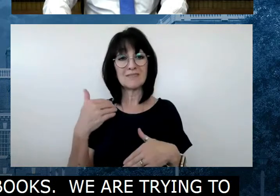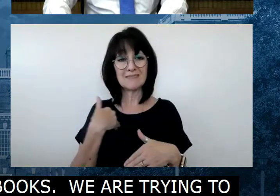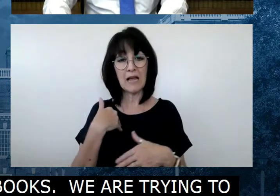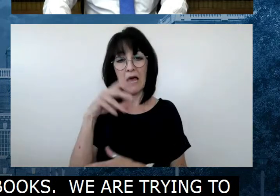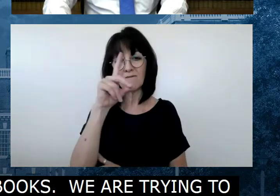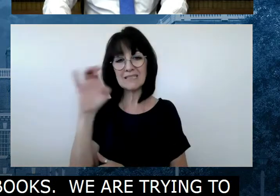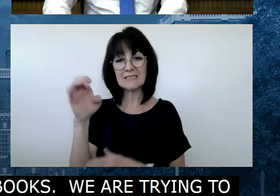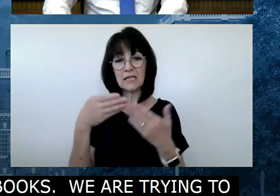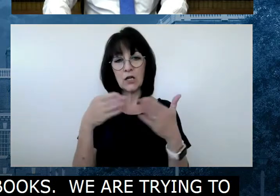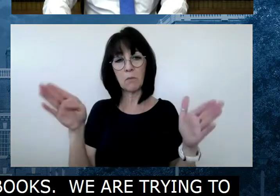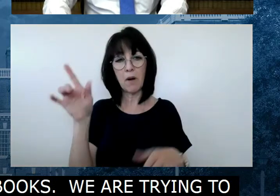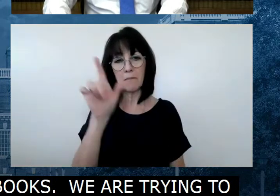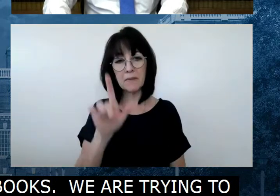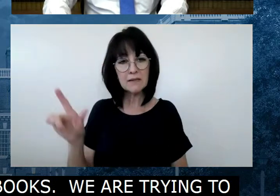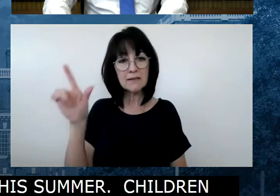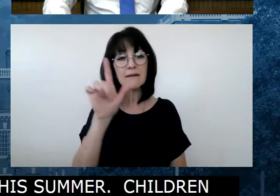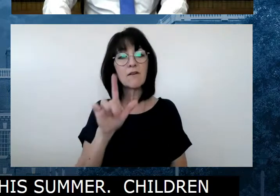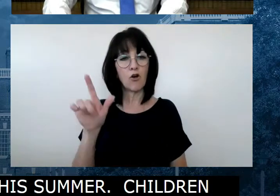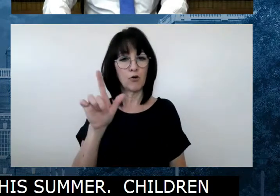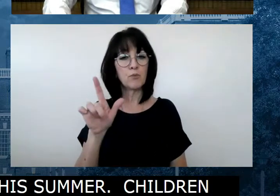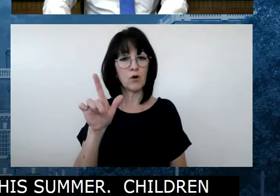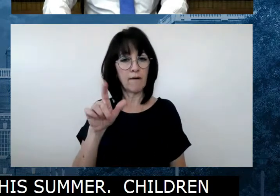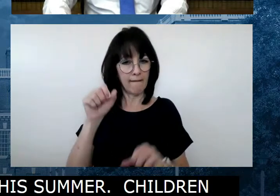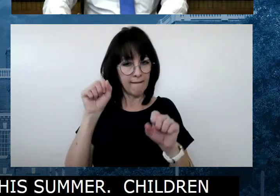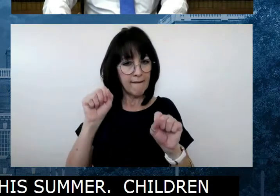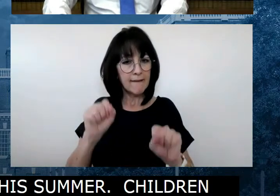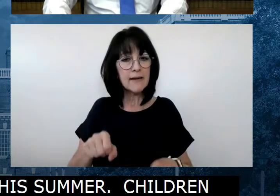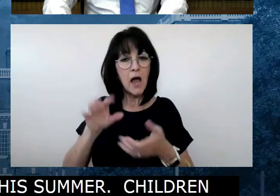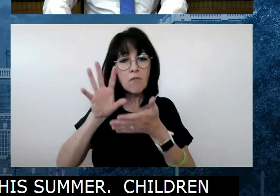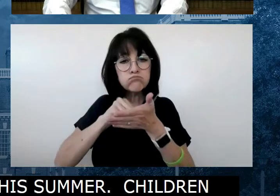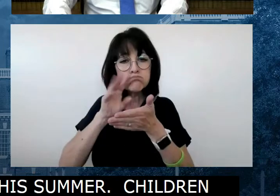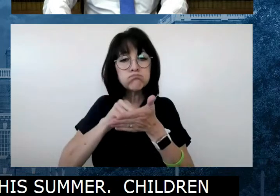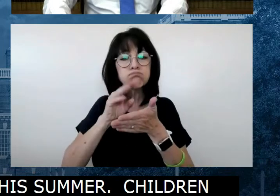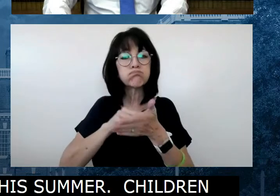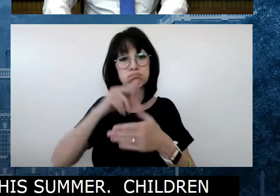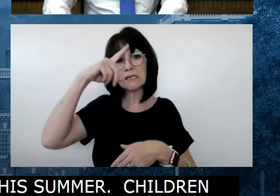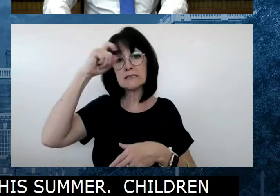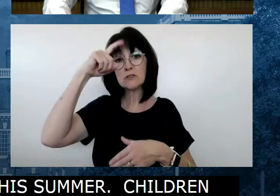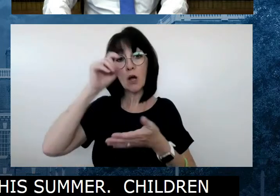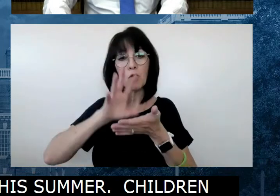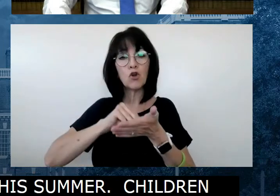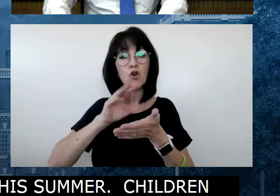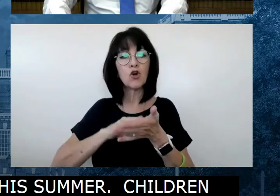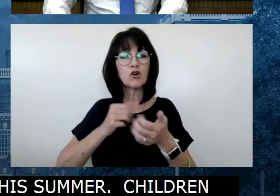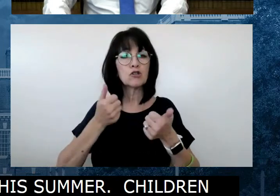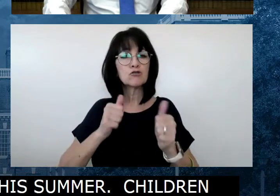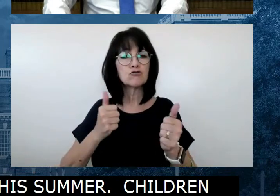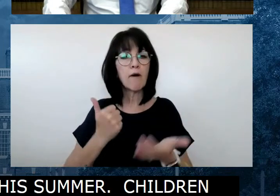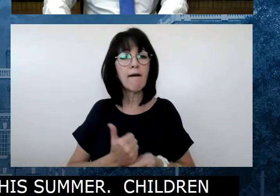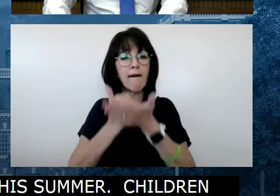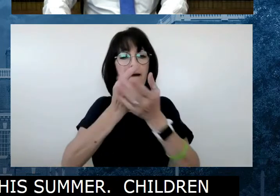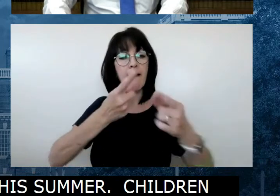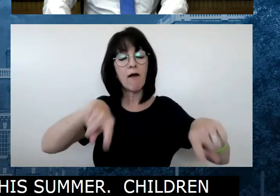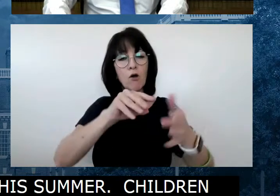Library. Digital collections. For more information on summer learning, visit